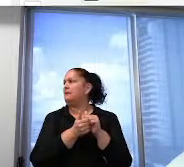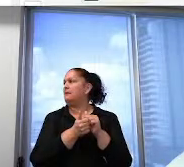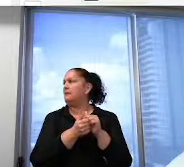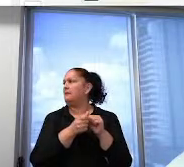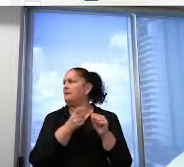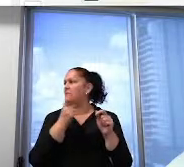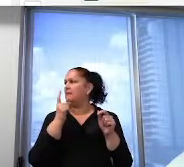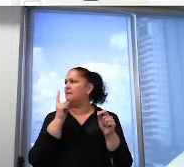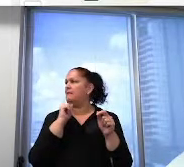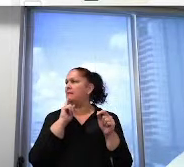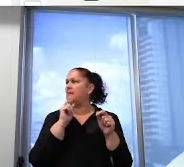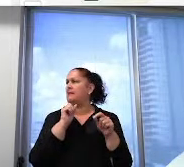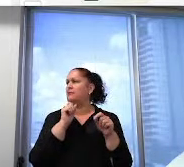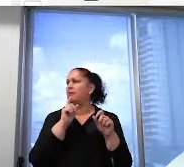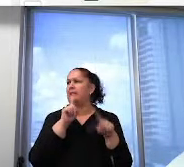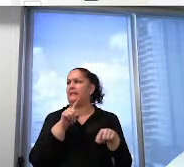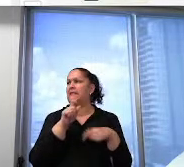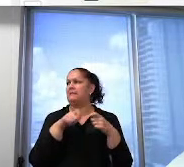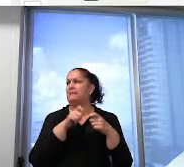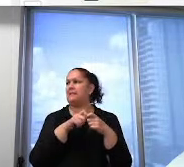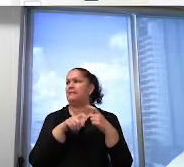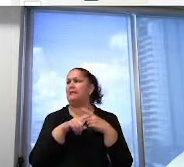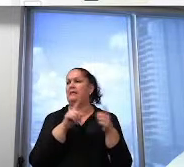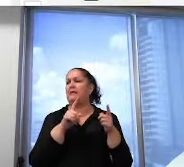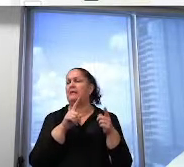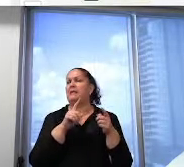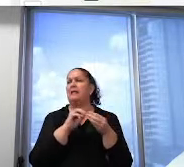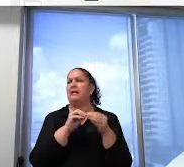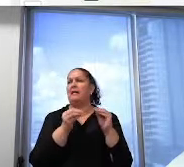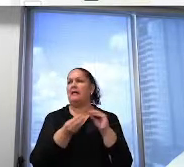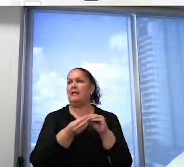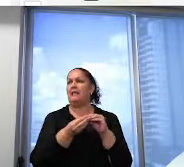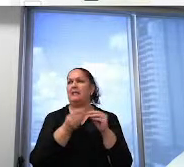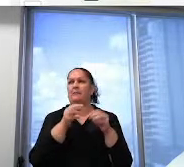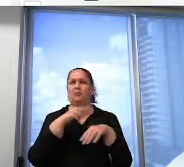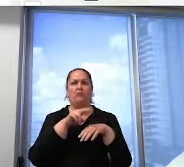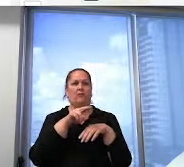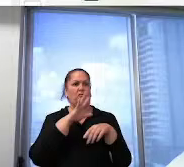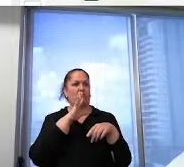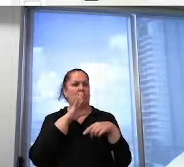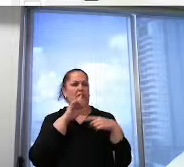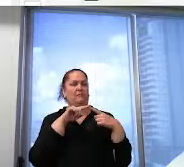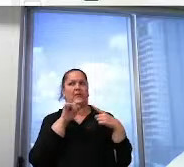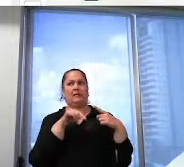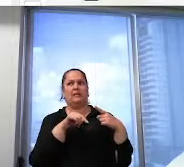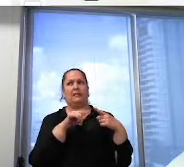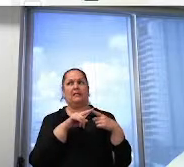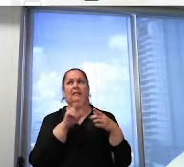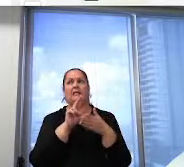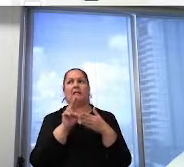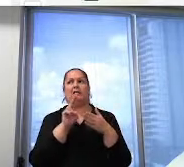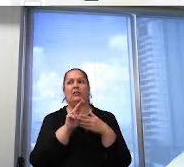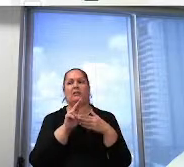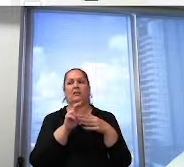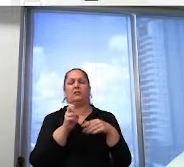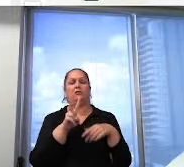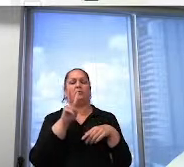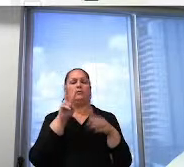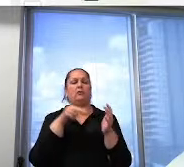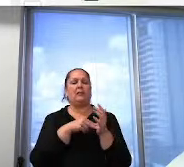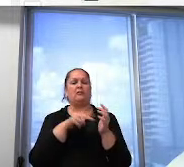if I'm not mistaken on this. I can't answer the specific, but the number in reference that you're looking in here, it